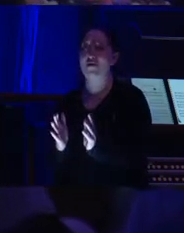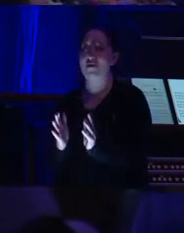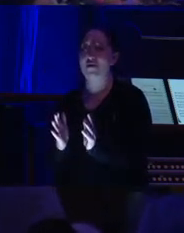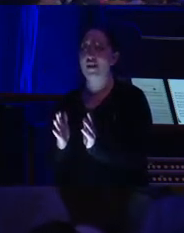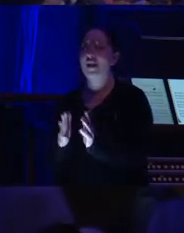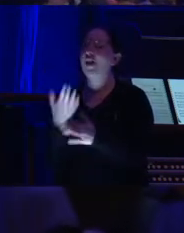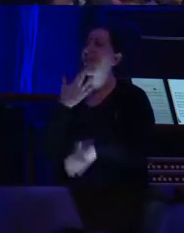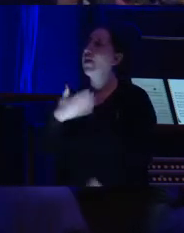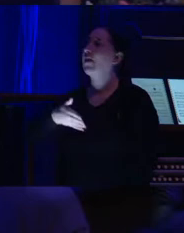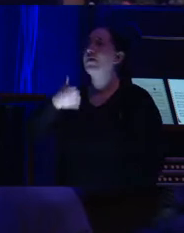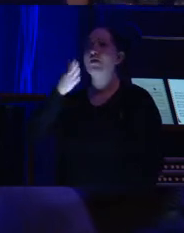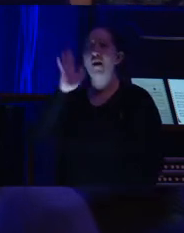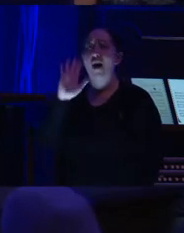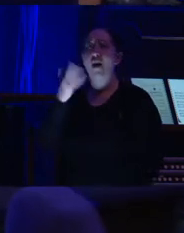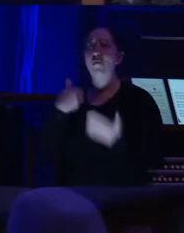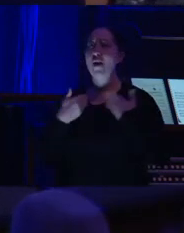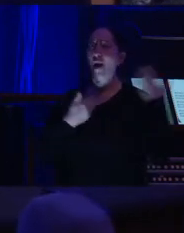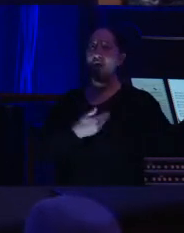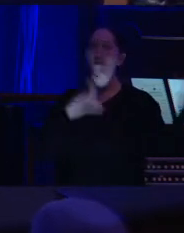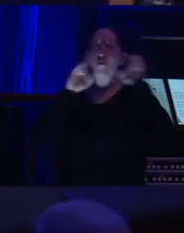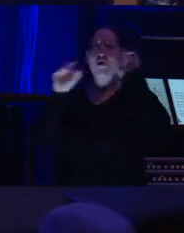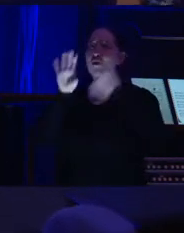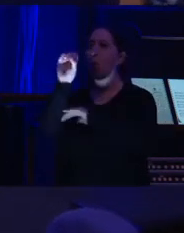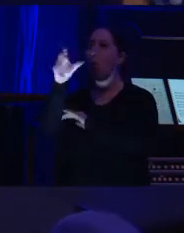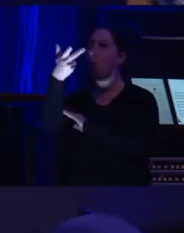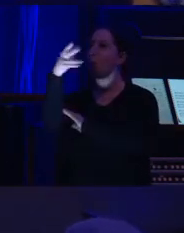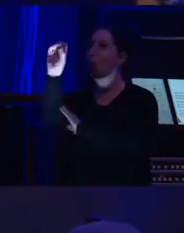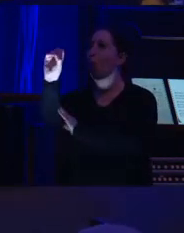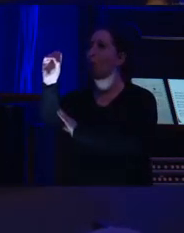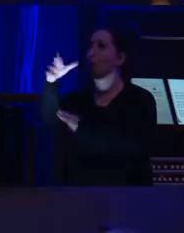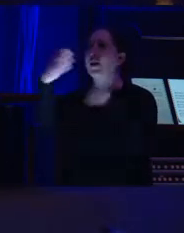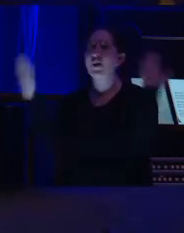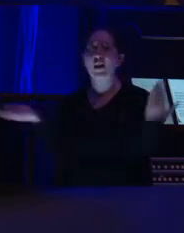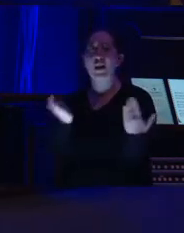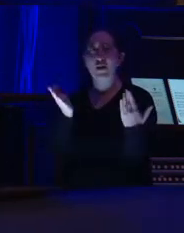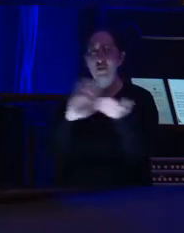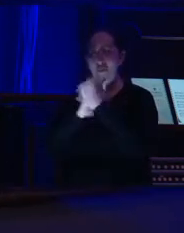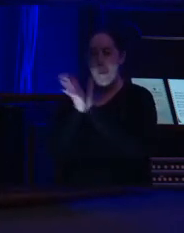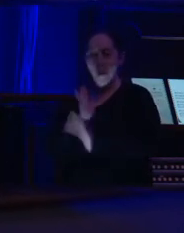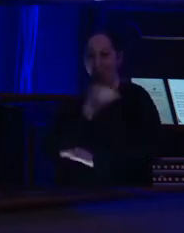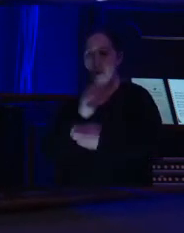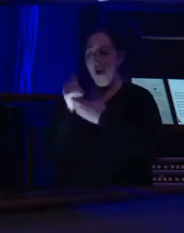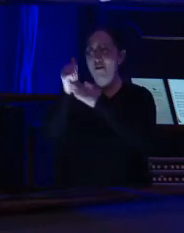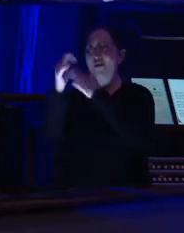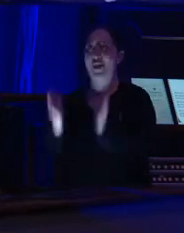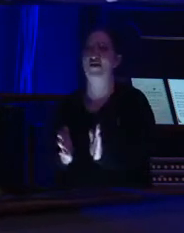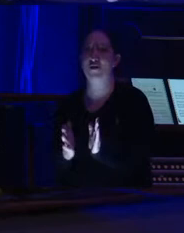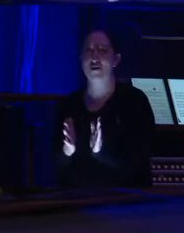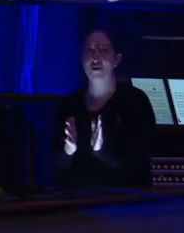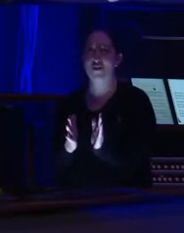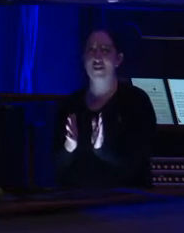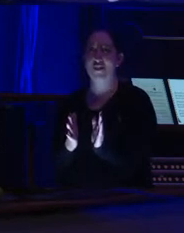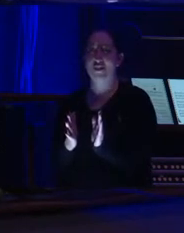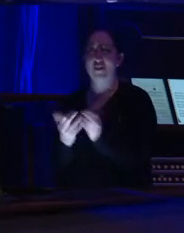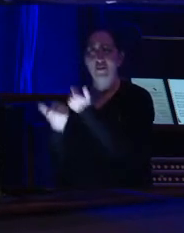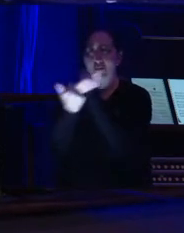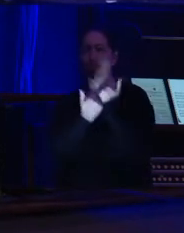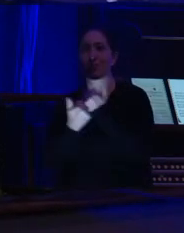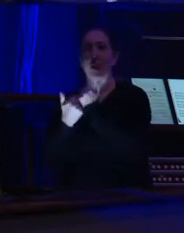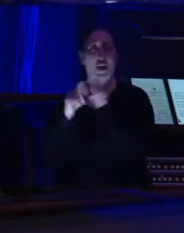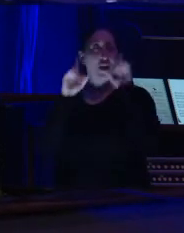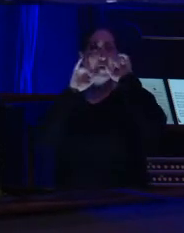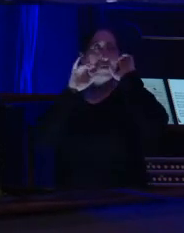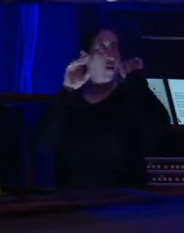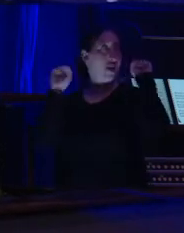thank God we have President Ono here to be our leader and our best. President Ono, as you take